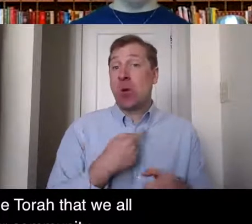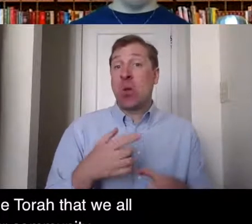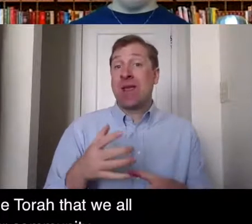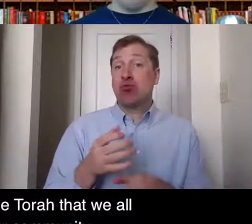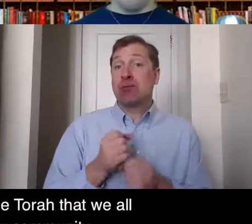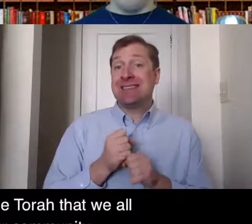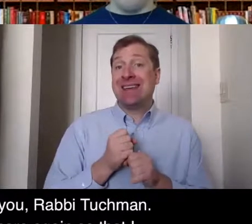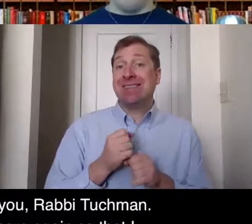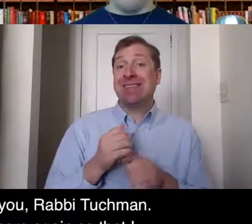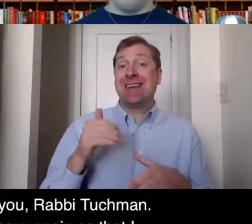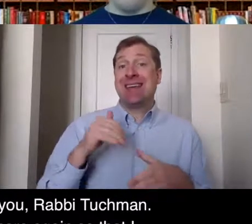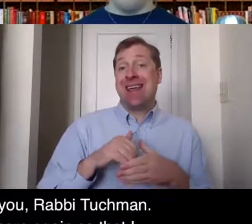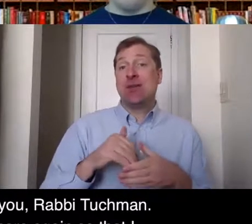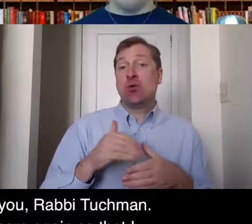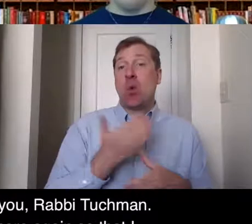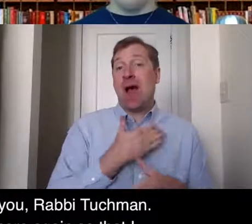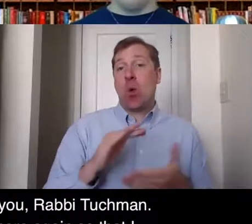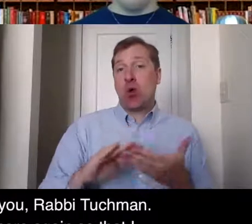our community.